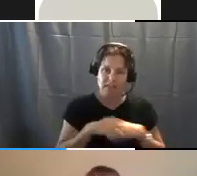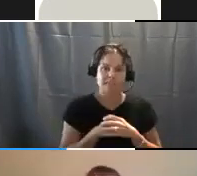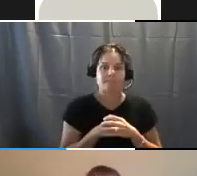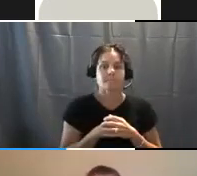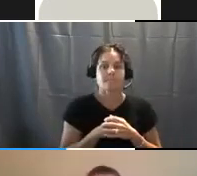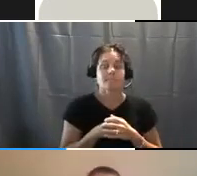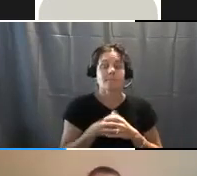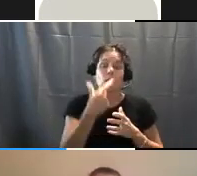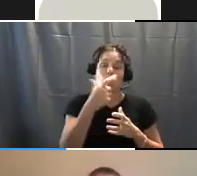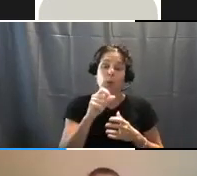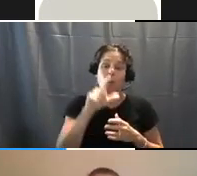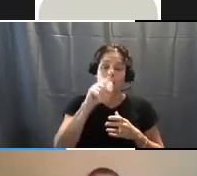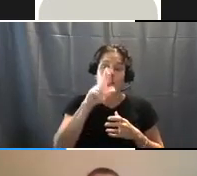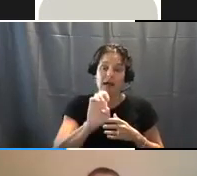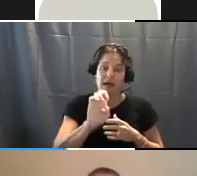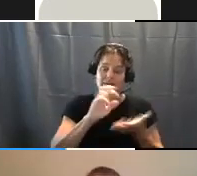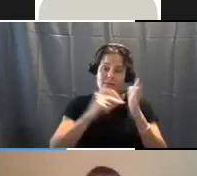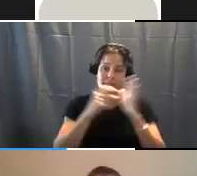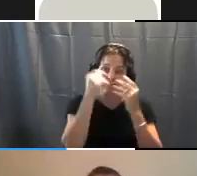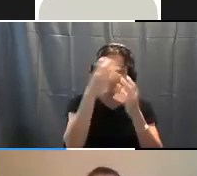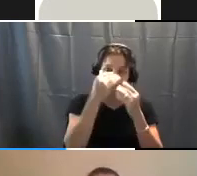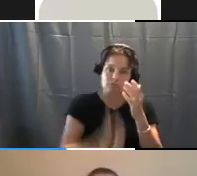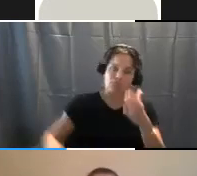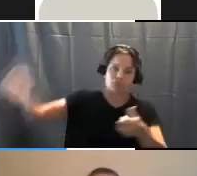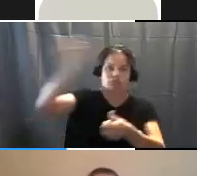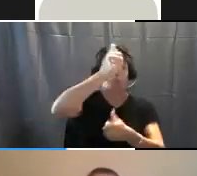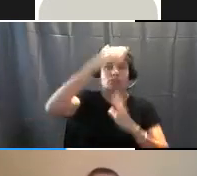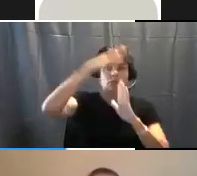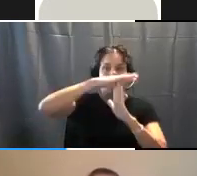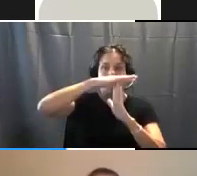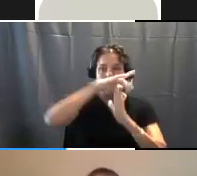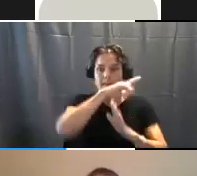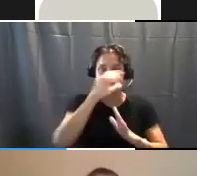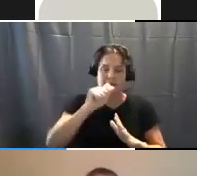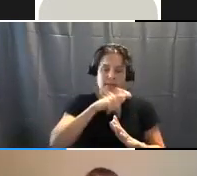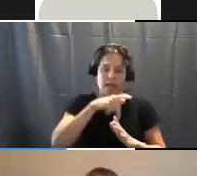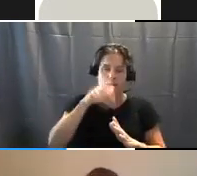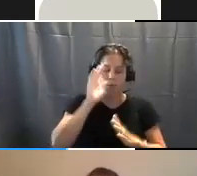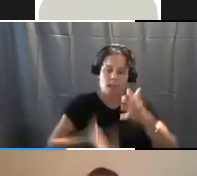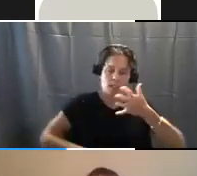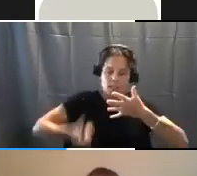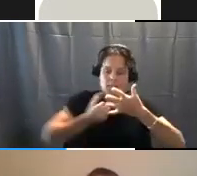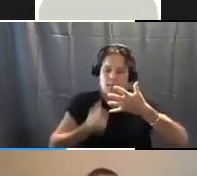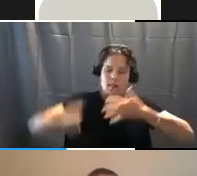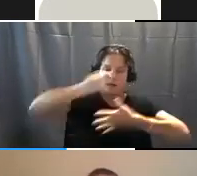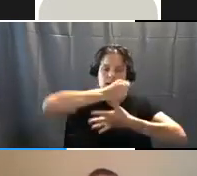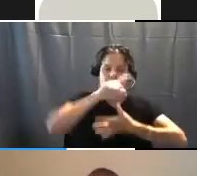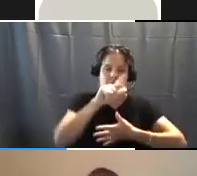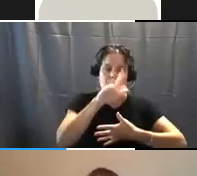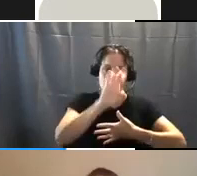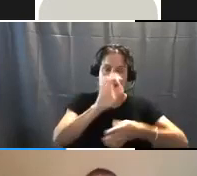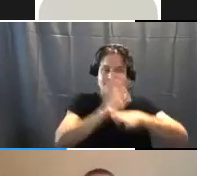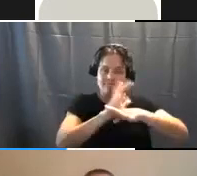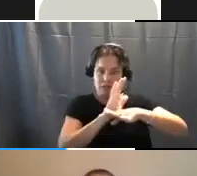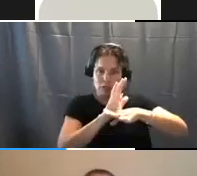go live, your content is featured above the rest because these apps prioritize these live videos in the stories